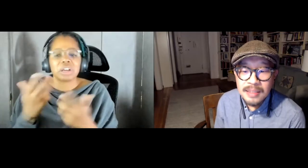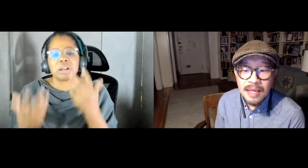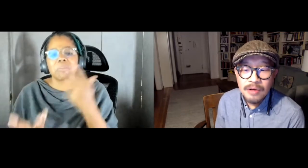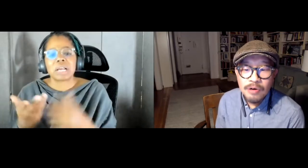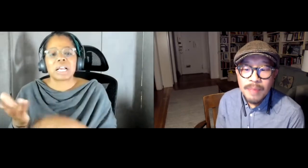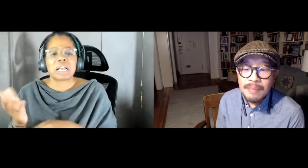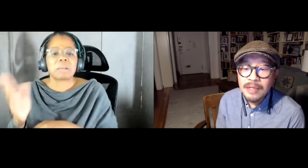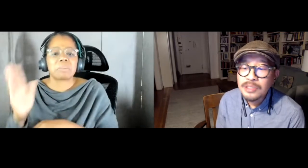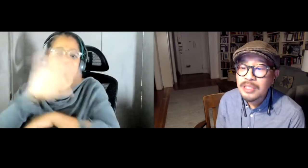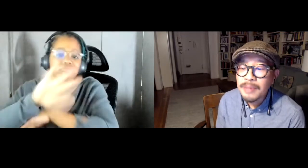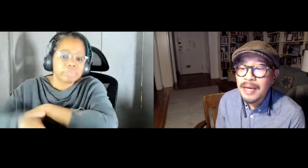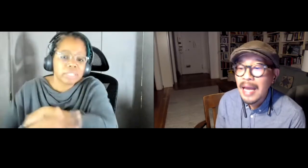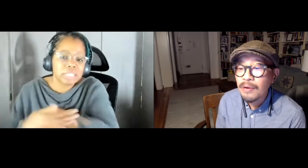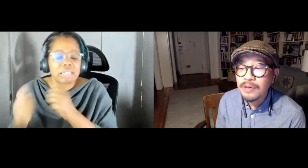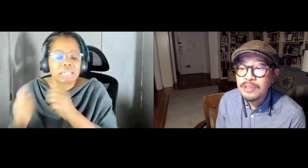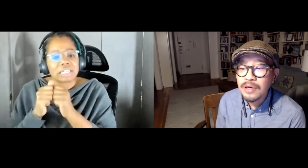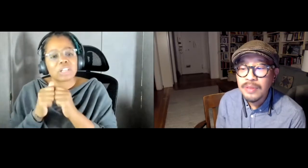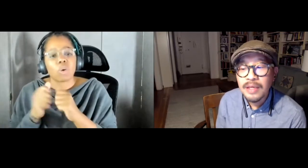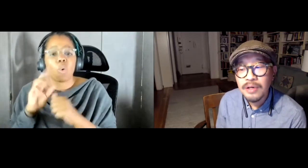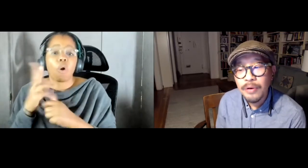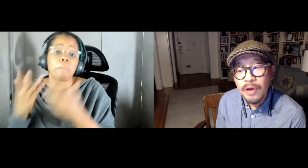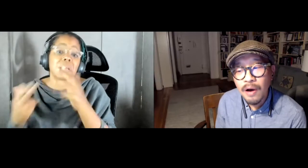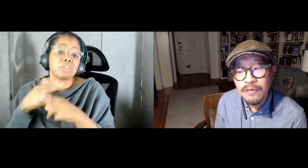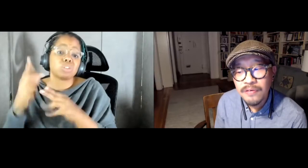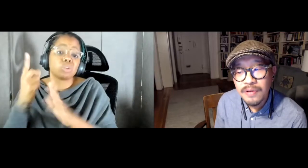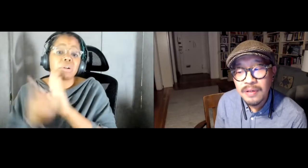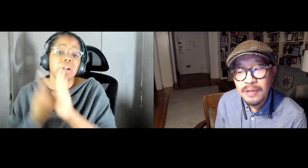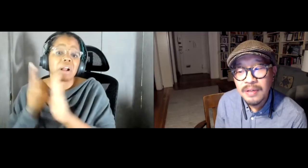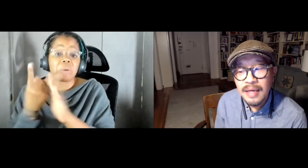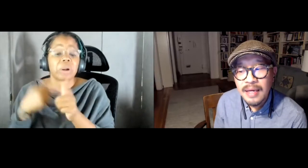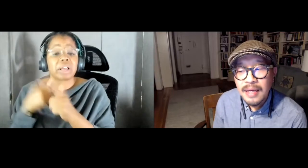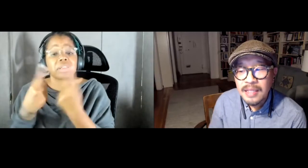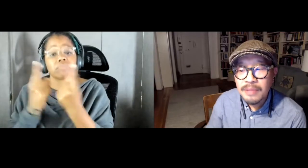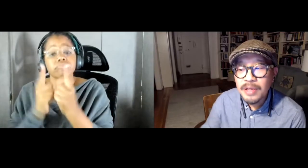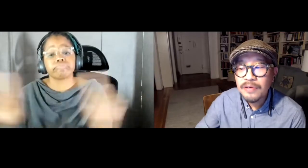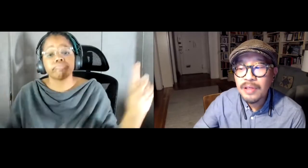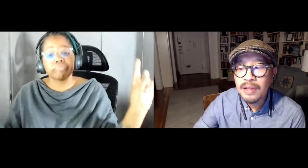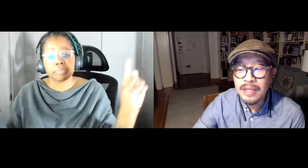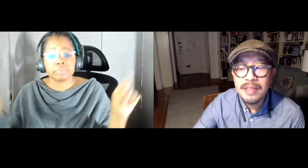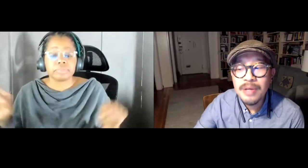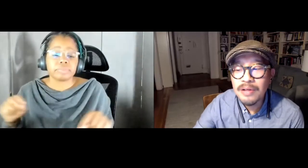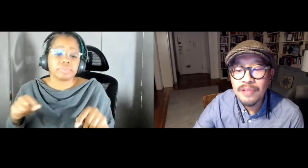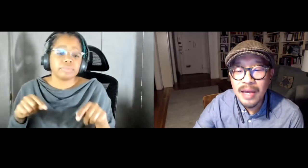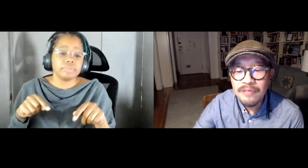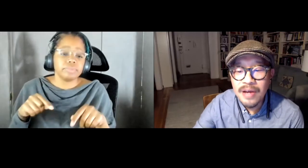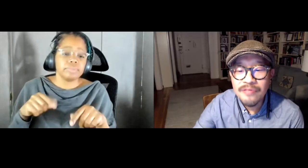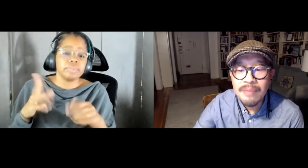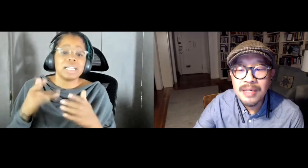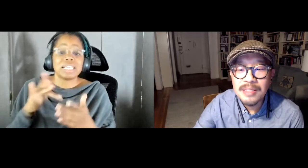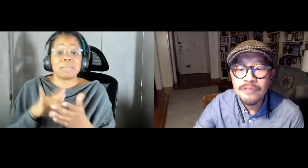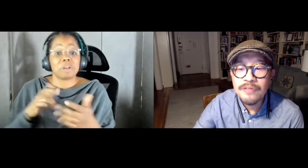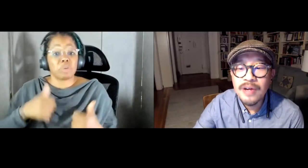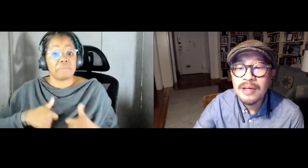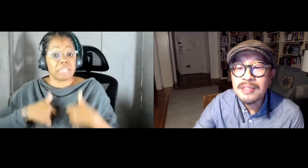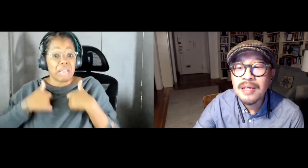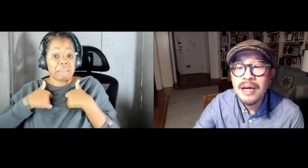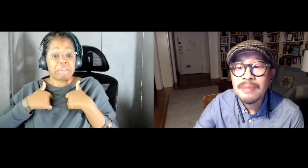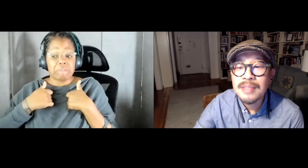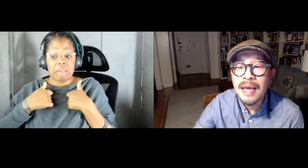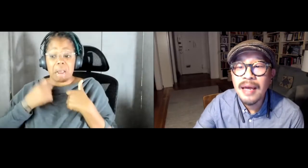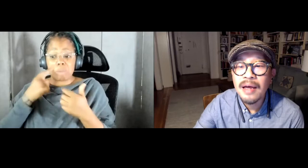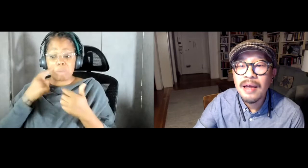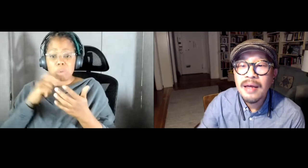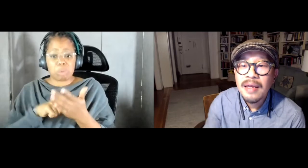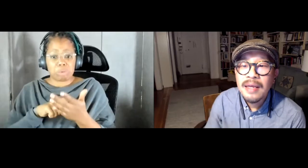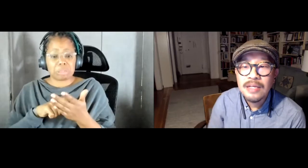and night together, or maybe it'll just be an hour or so, and then you're both off. In the middle of life, I found myself at various